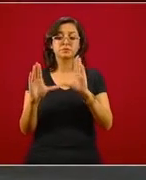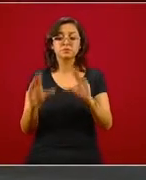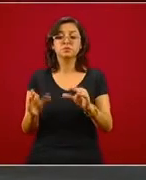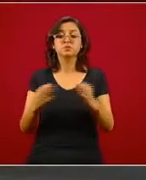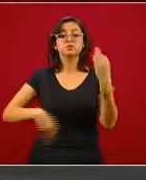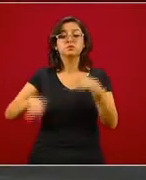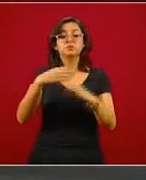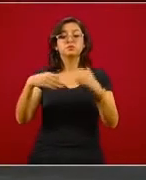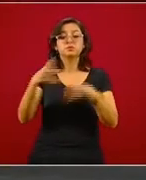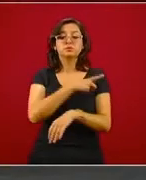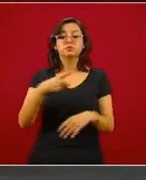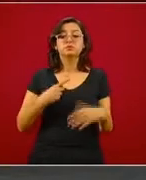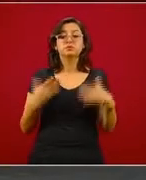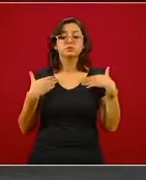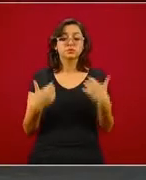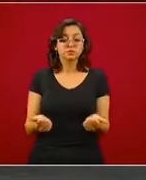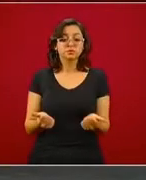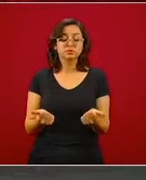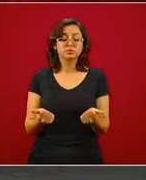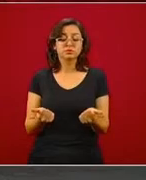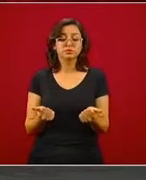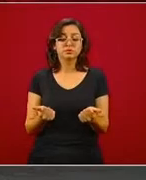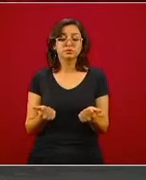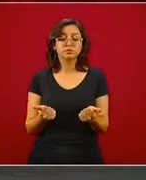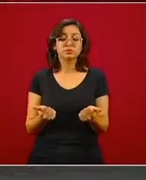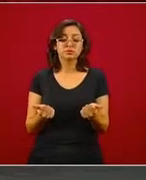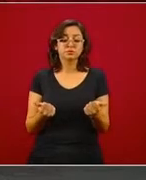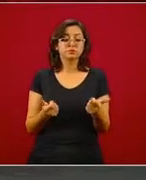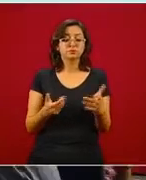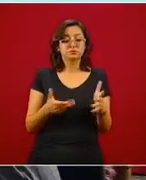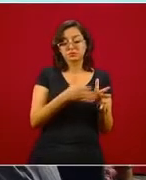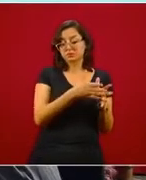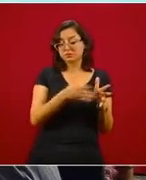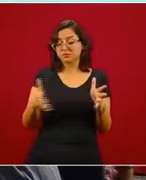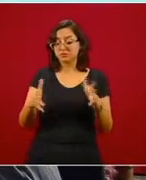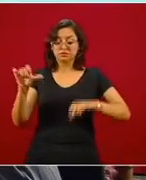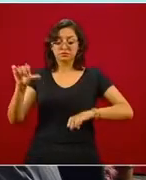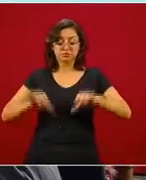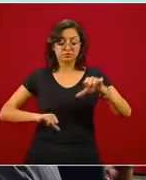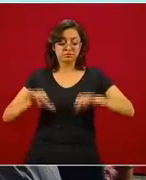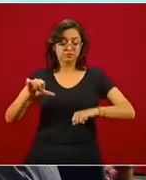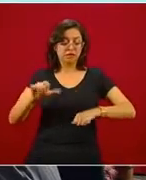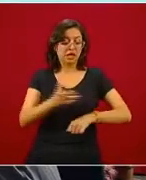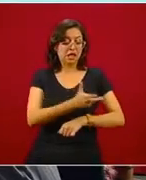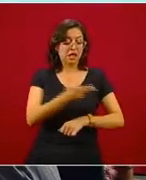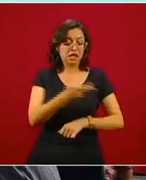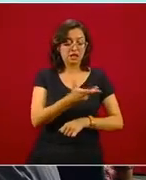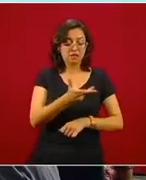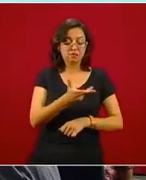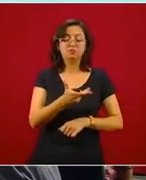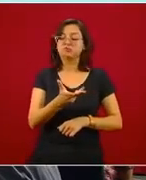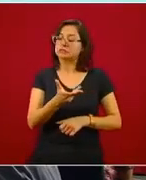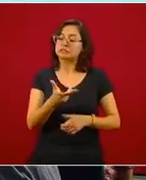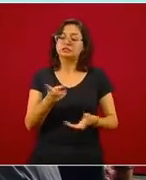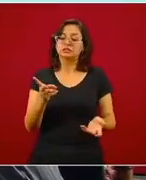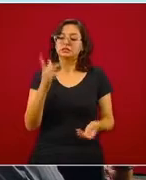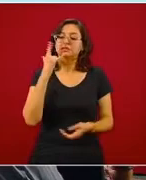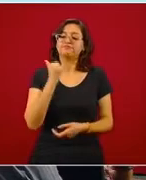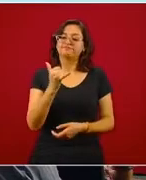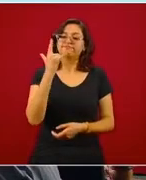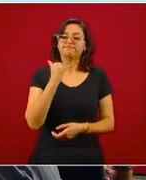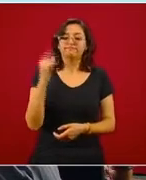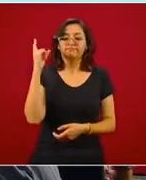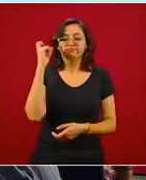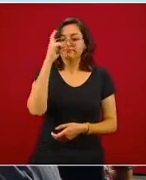gel, cleaning the areas, and we also have now the education